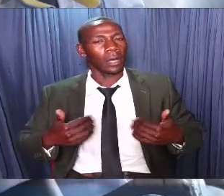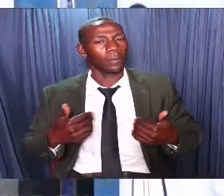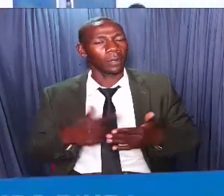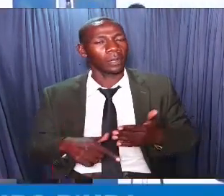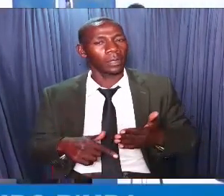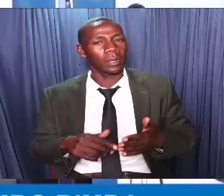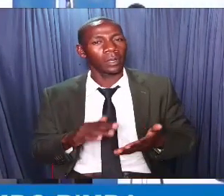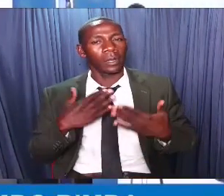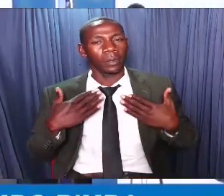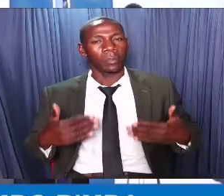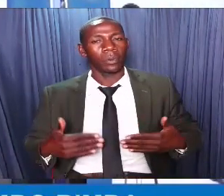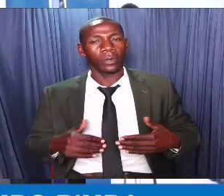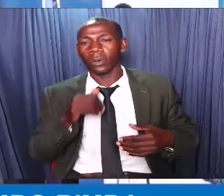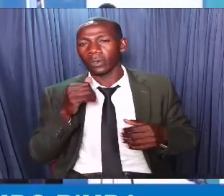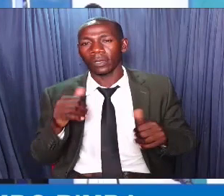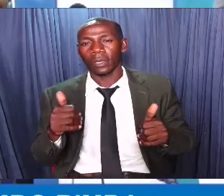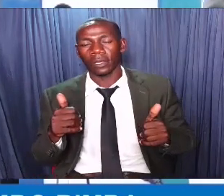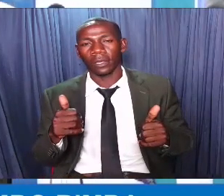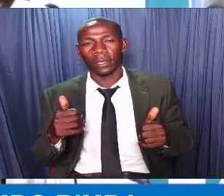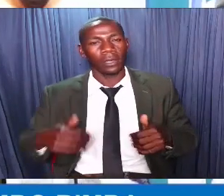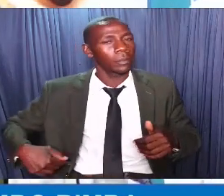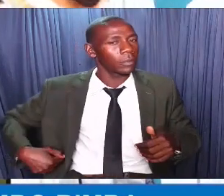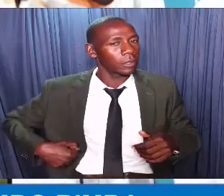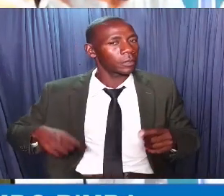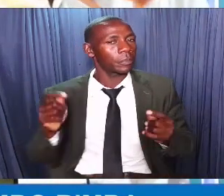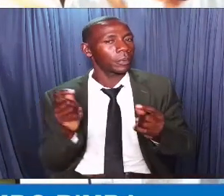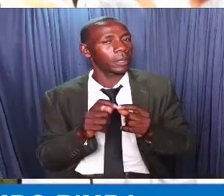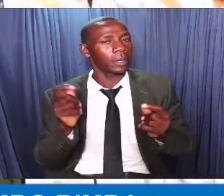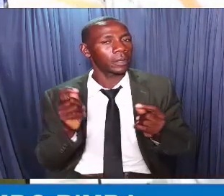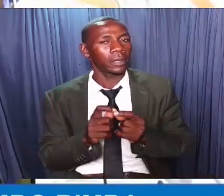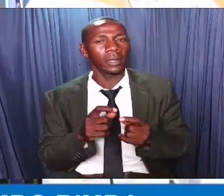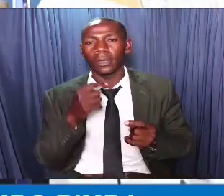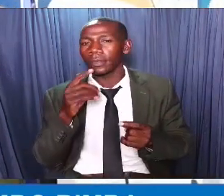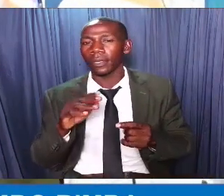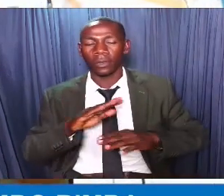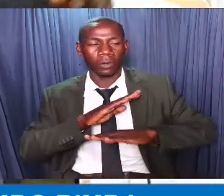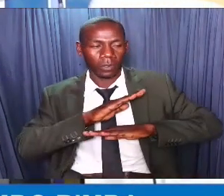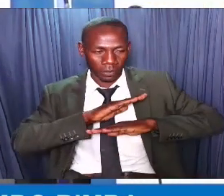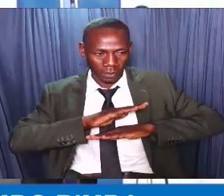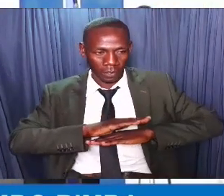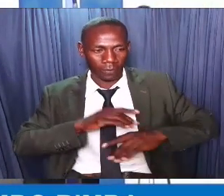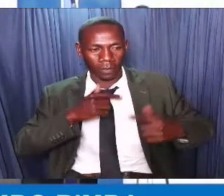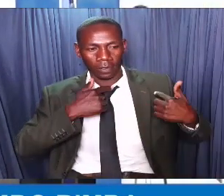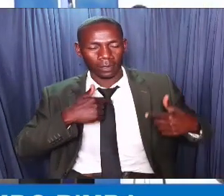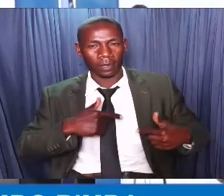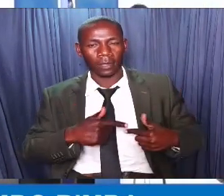have I got? Leo viungo havina amani. Today my organs are not okay. Mgongo haina amani. My back is not okay. Mwambie Mungu ni basi kule moyoni. Tell God it's enough in your heart. Naone kabisa Yesu